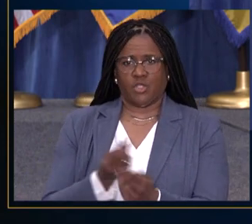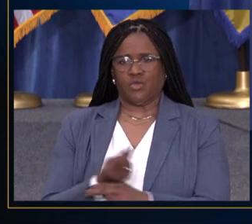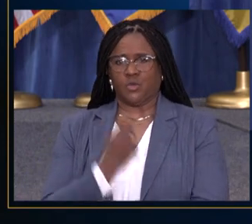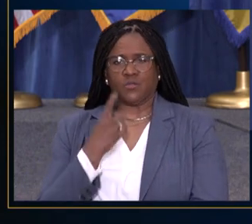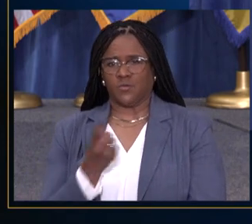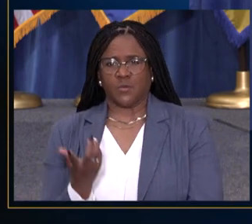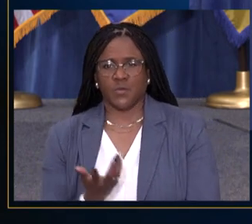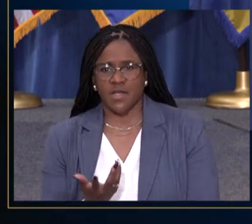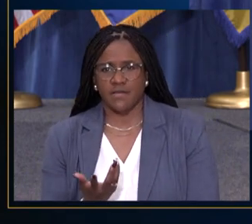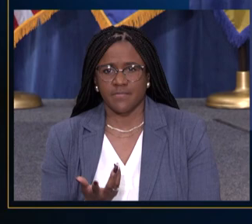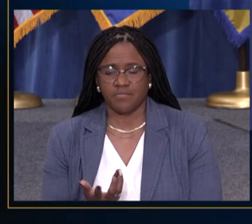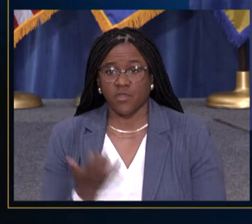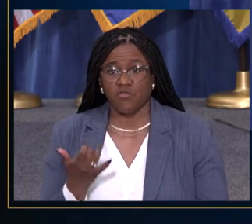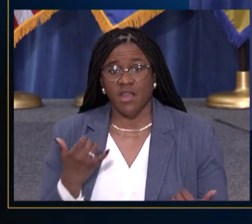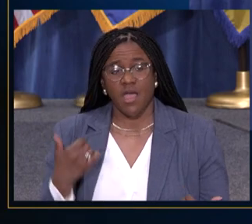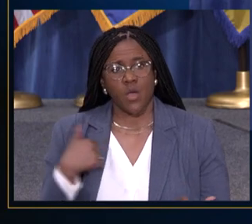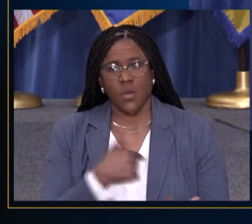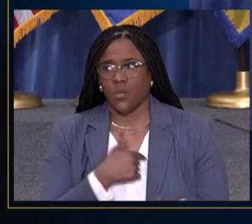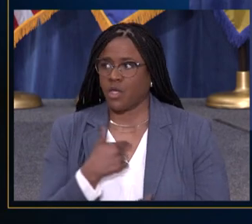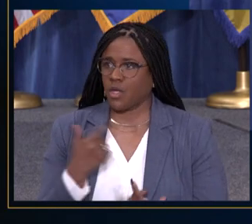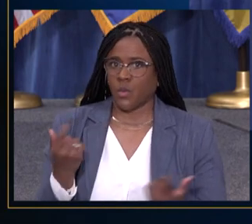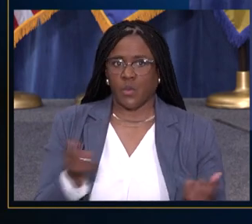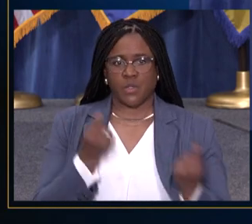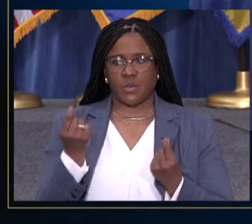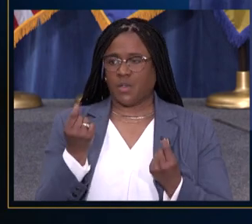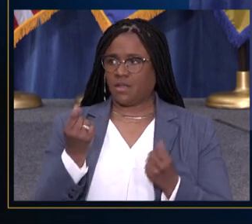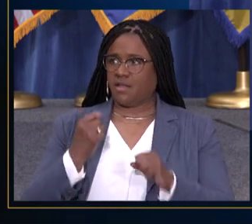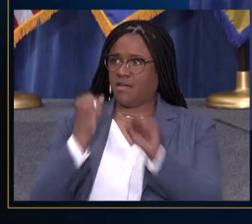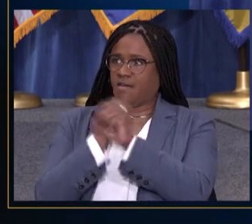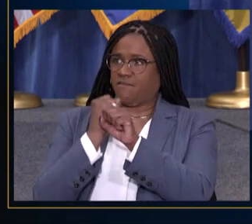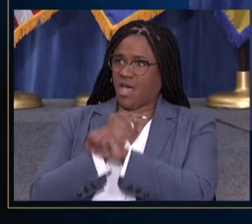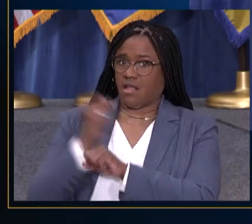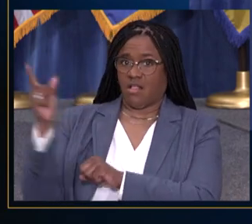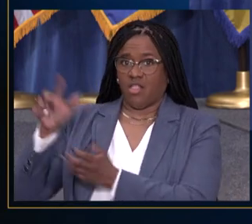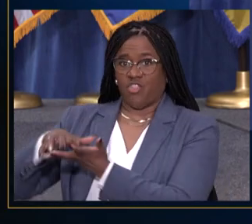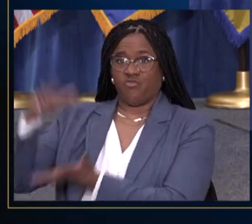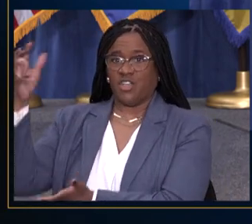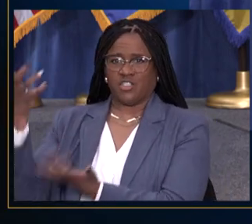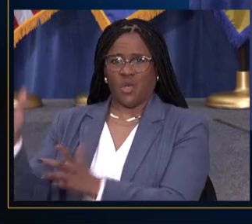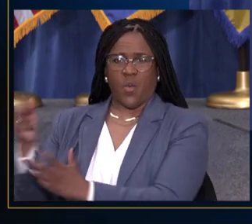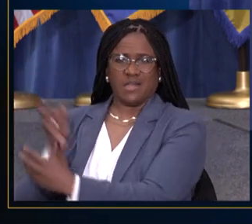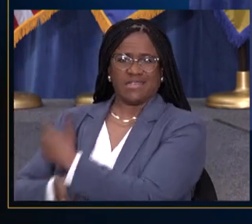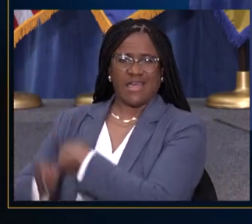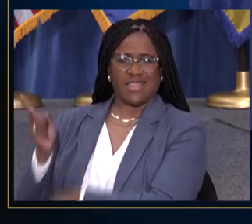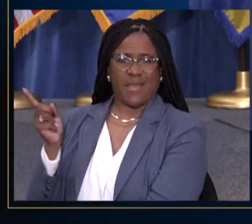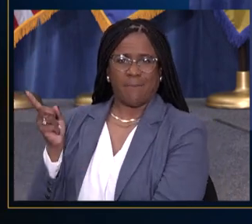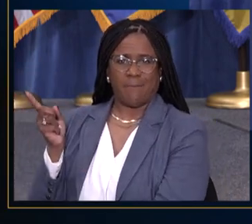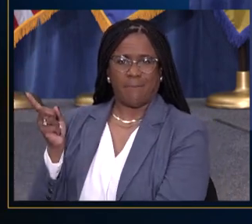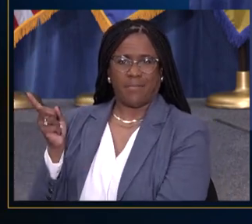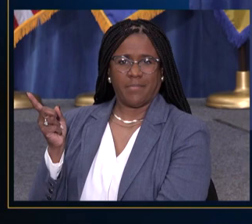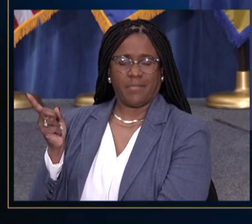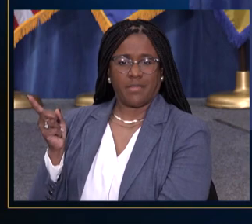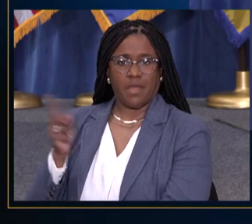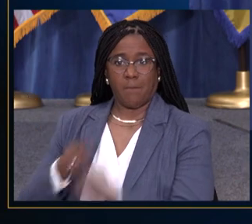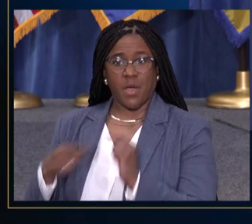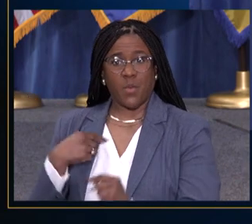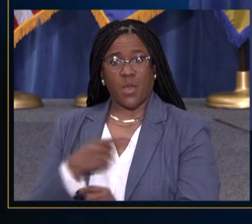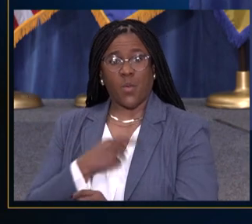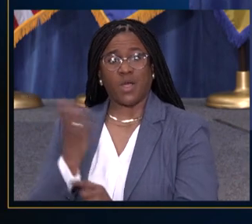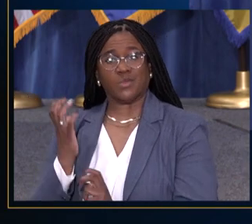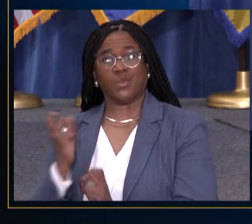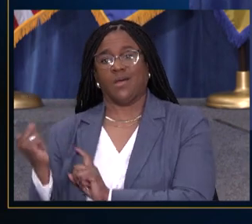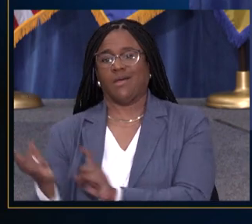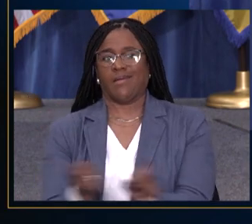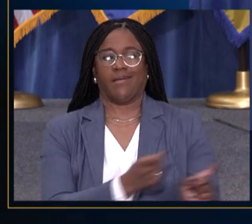are sitting in the midst of is a fight where the ultra-rich don't want to be taxed to provide for those invisible people